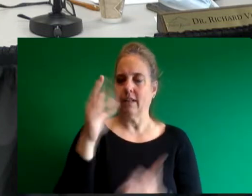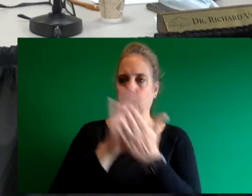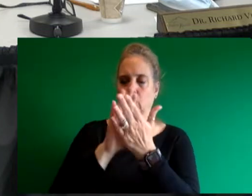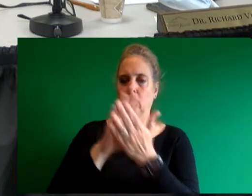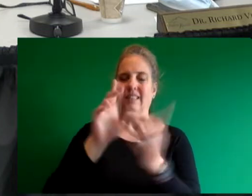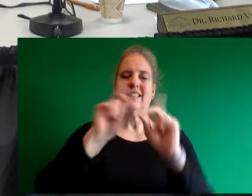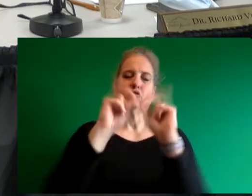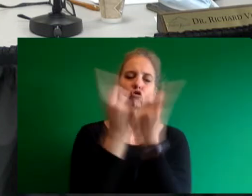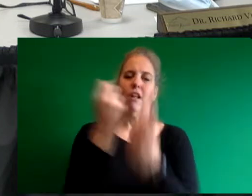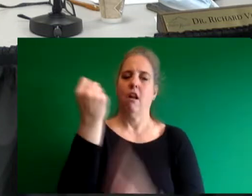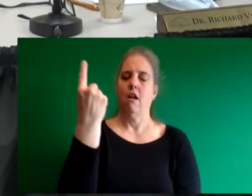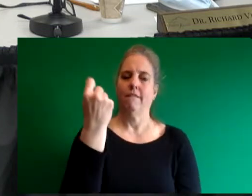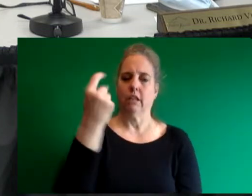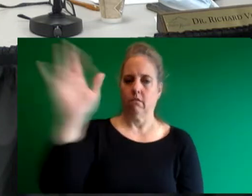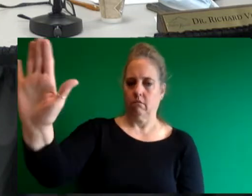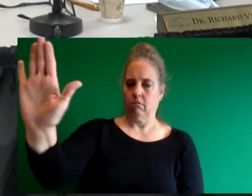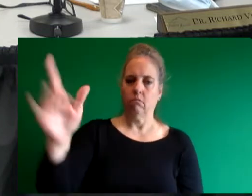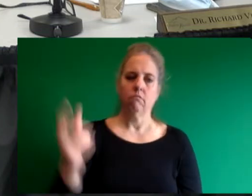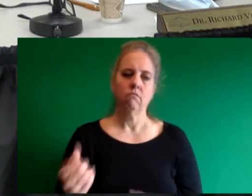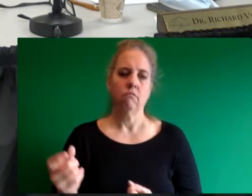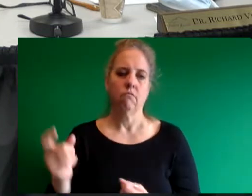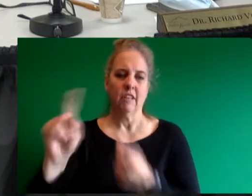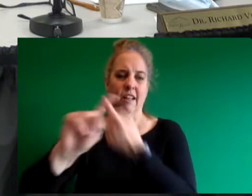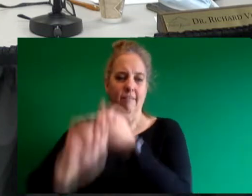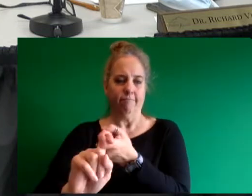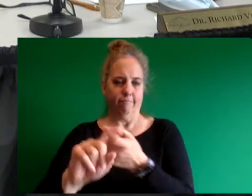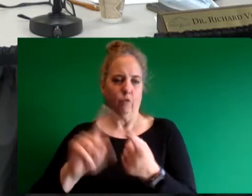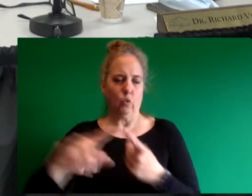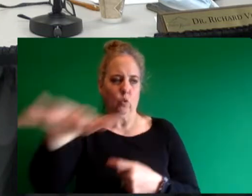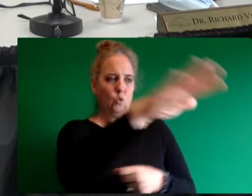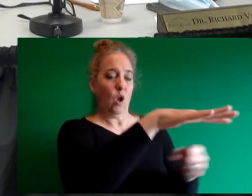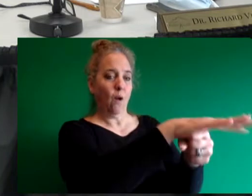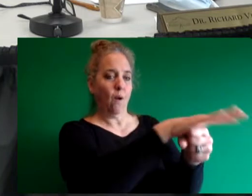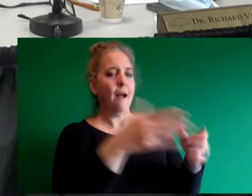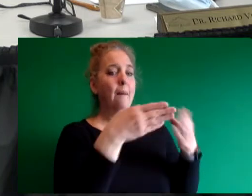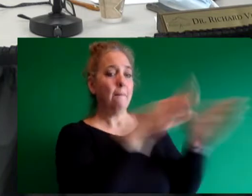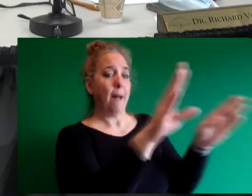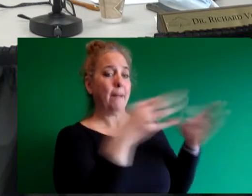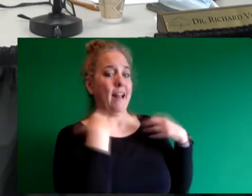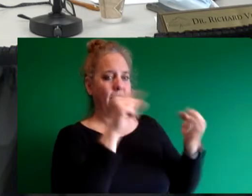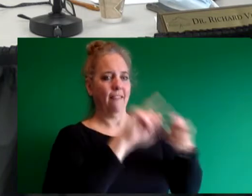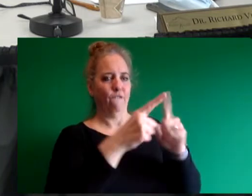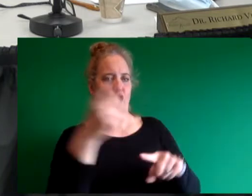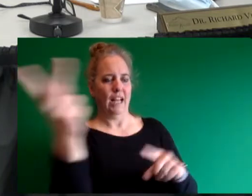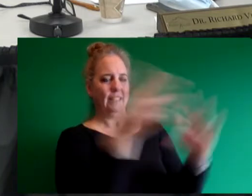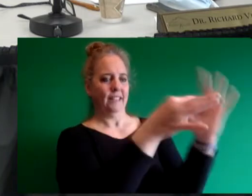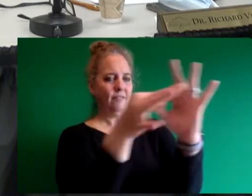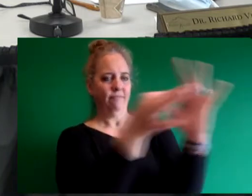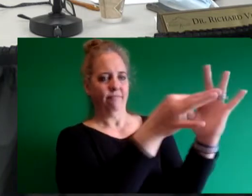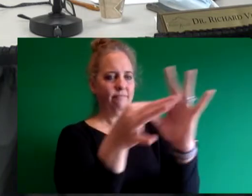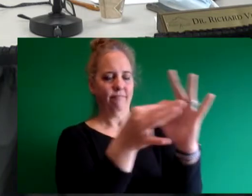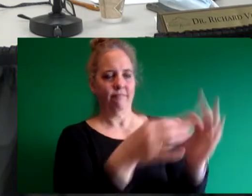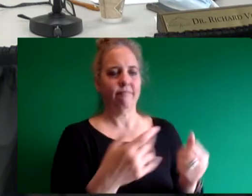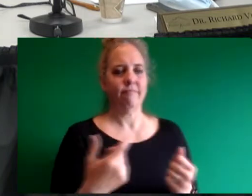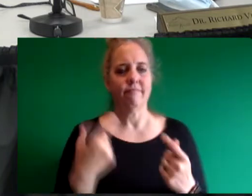public health because he has been with us all throughout the process of building our work group for teen suicide, and now he